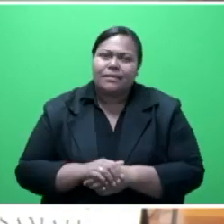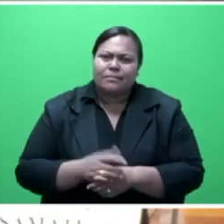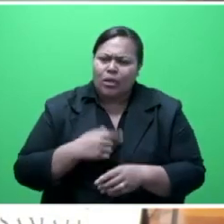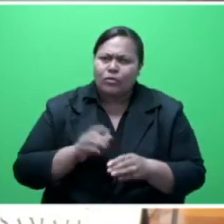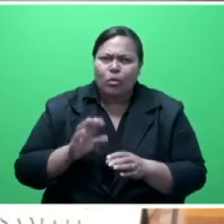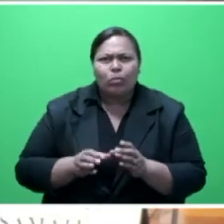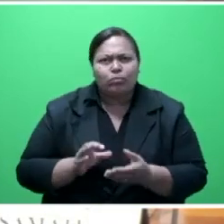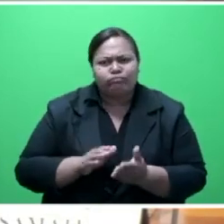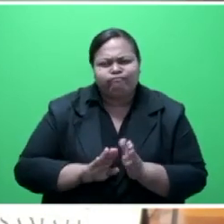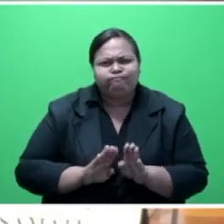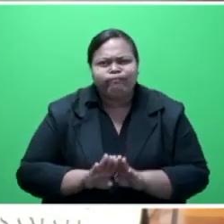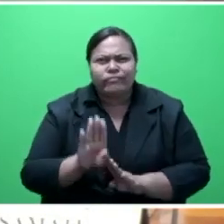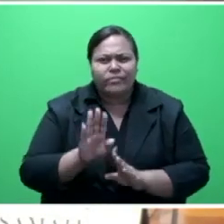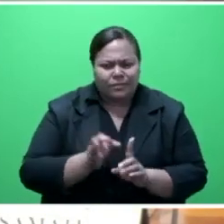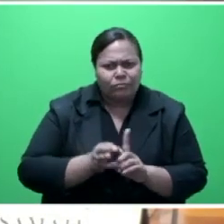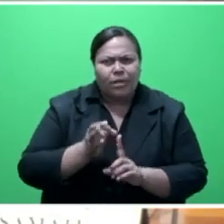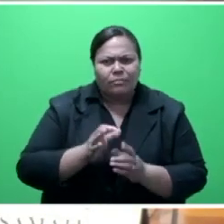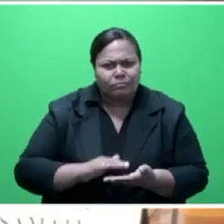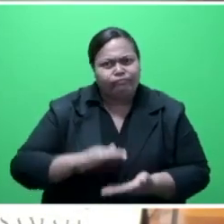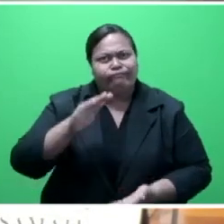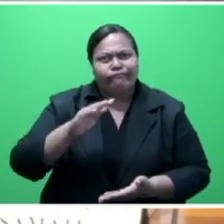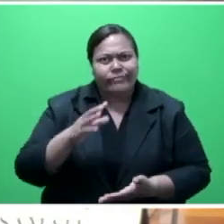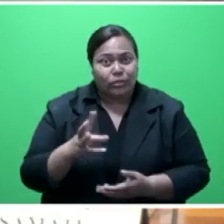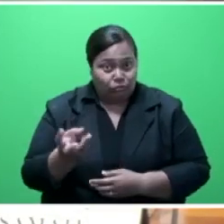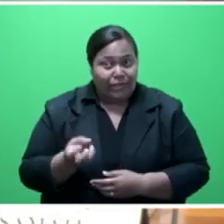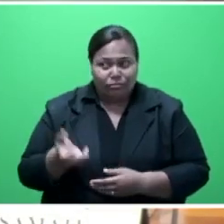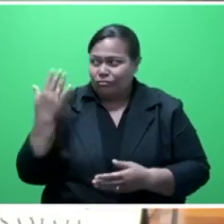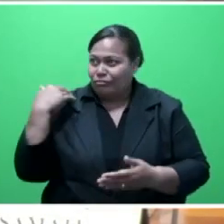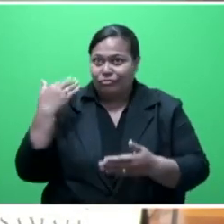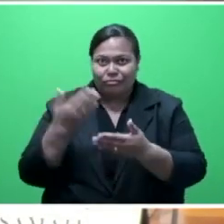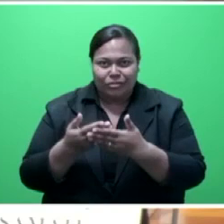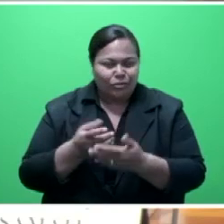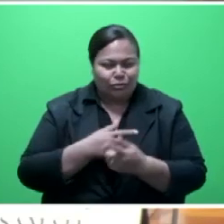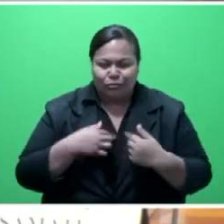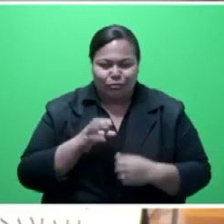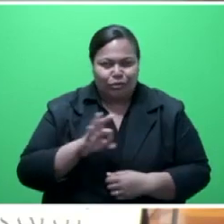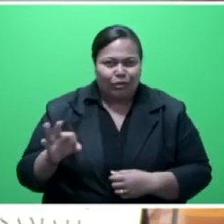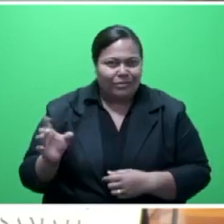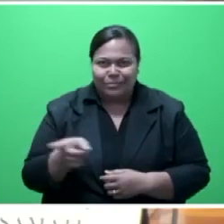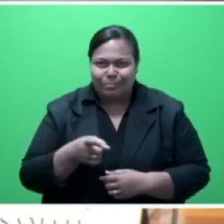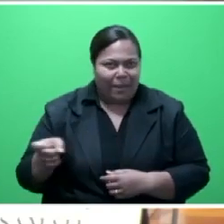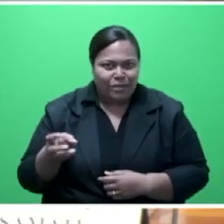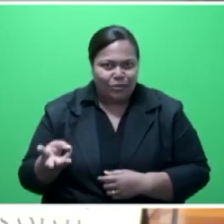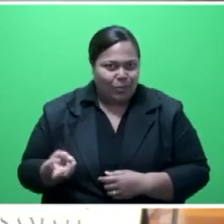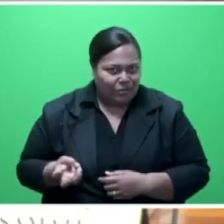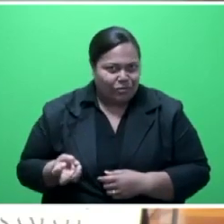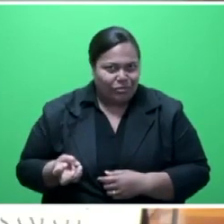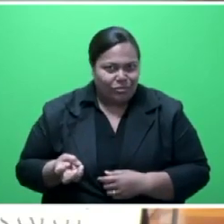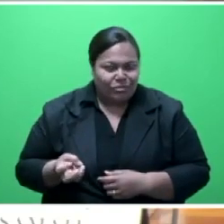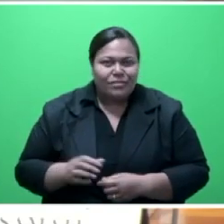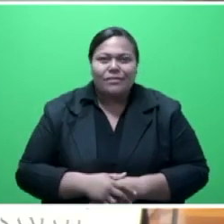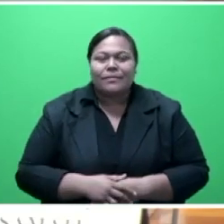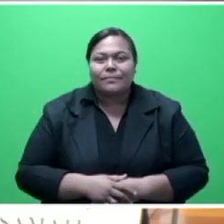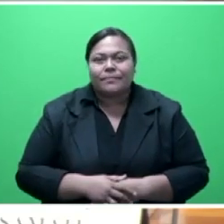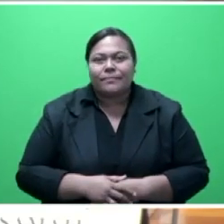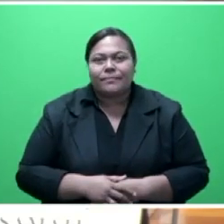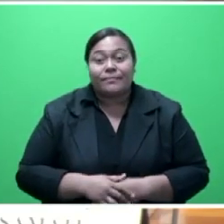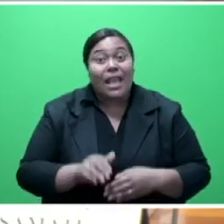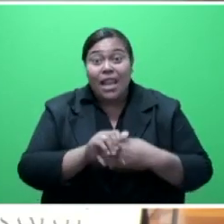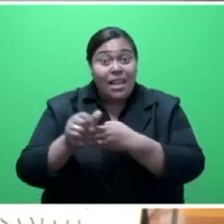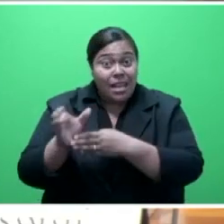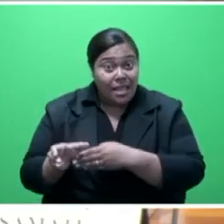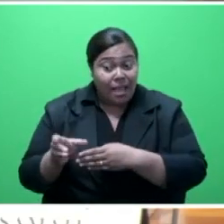years, we aren't cutting salaries. Pay cuts started with the leadership, and that's where the biggest cuts have stopped, because that's what leaders